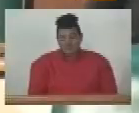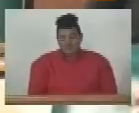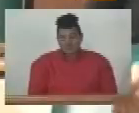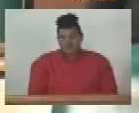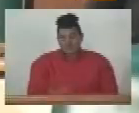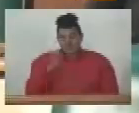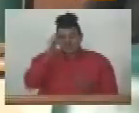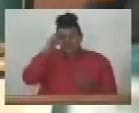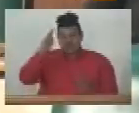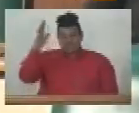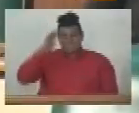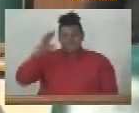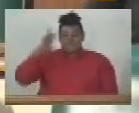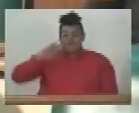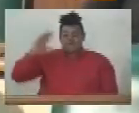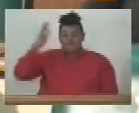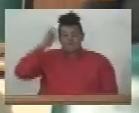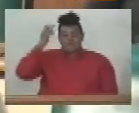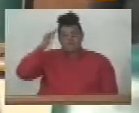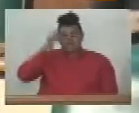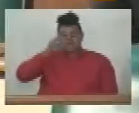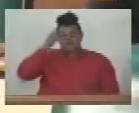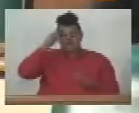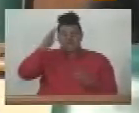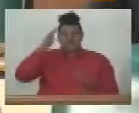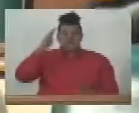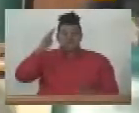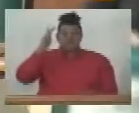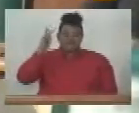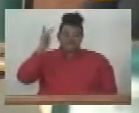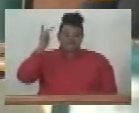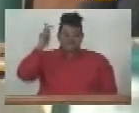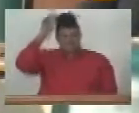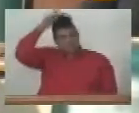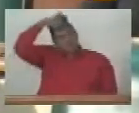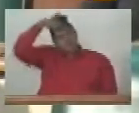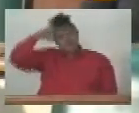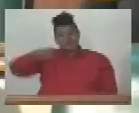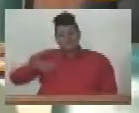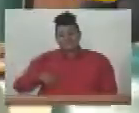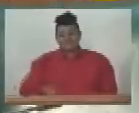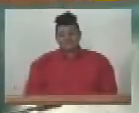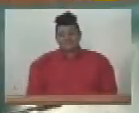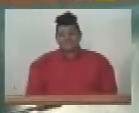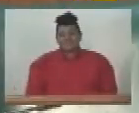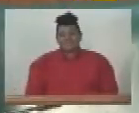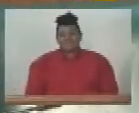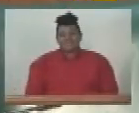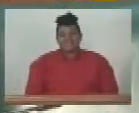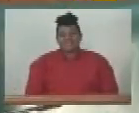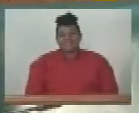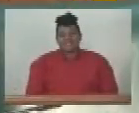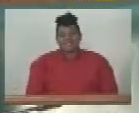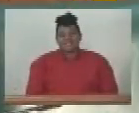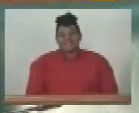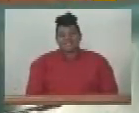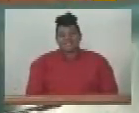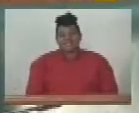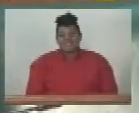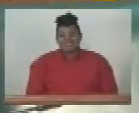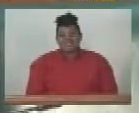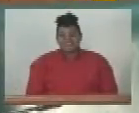the former Prime Minister, the most honorable person since Miller. Those in favor?